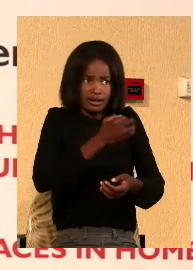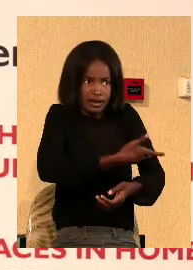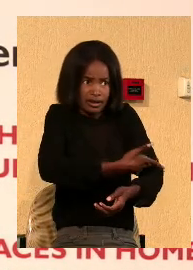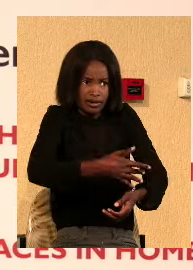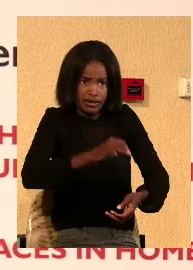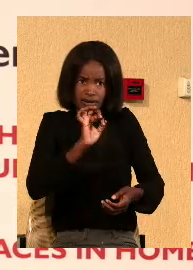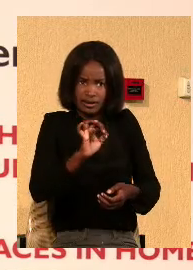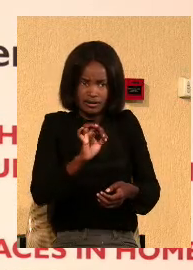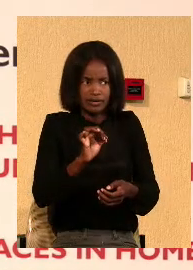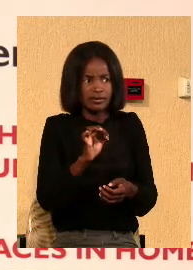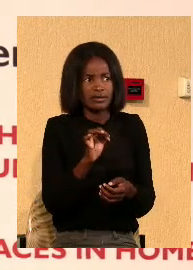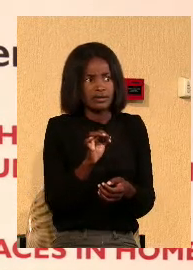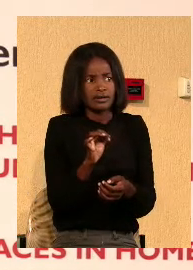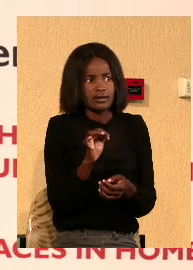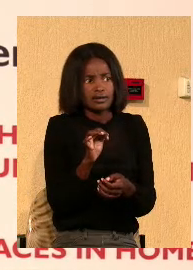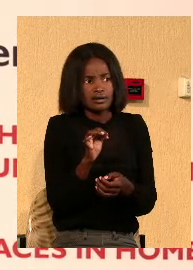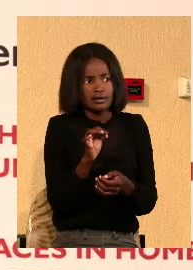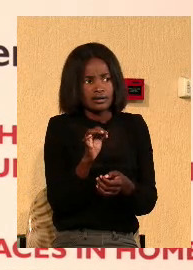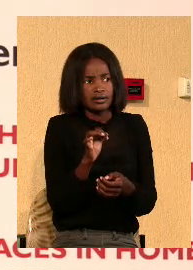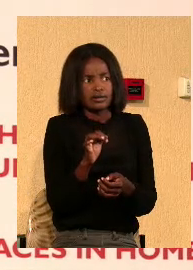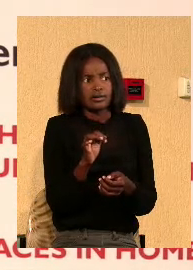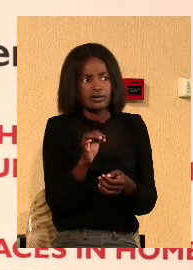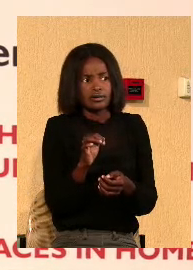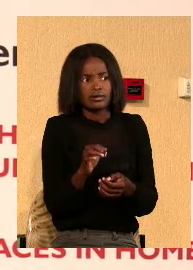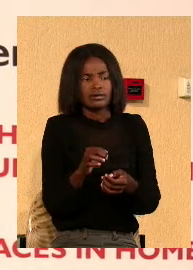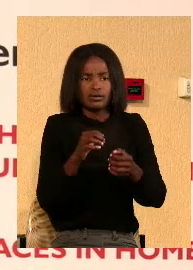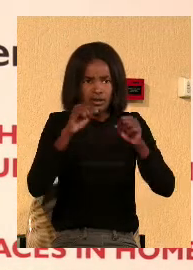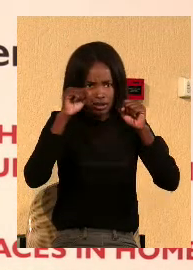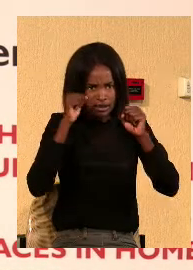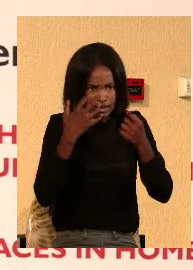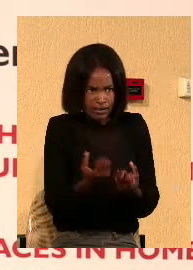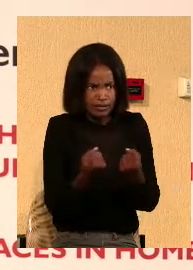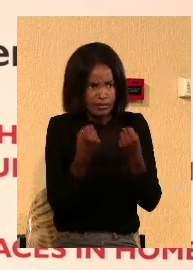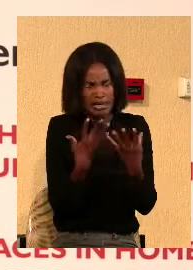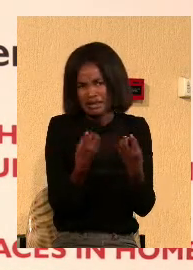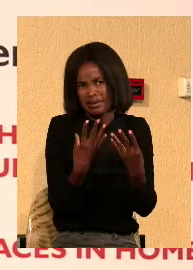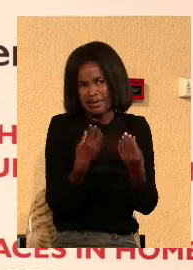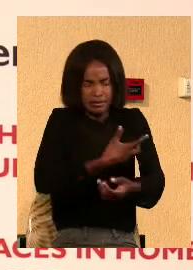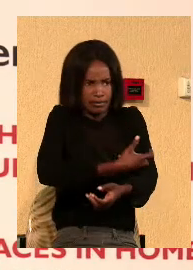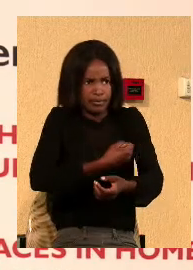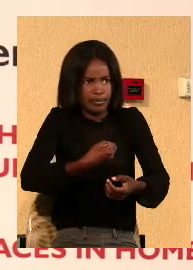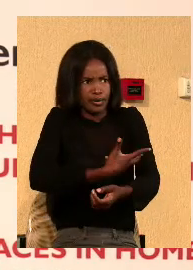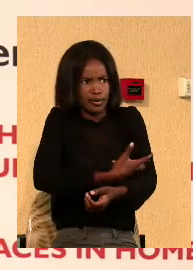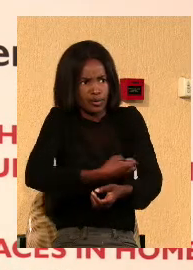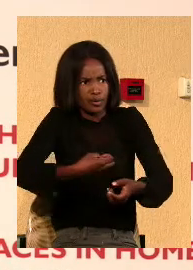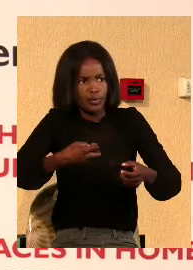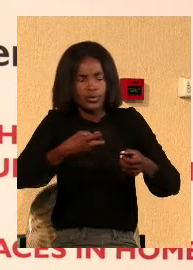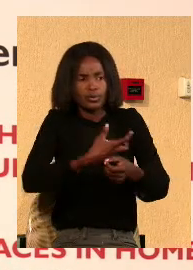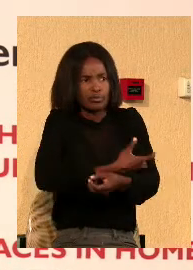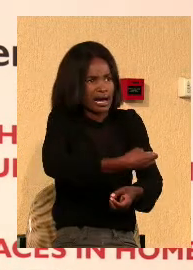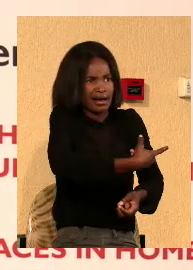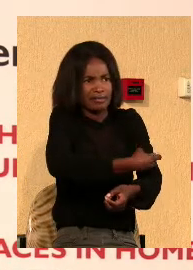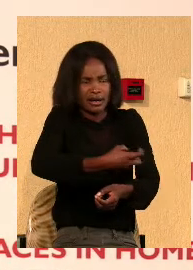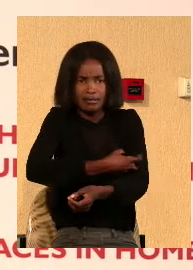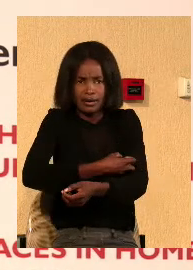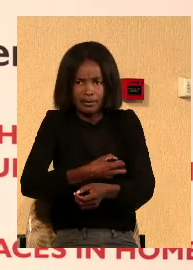is enough, what we call enough powered, meaning a good number of people that we test, and we see